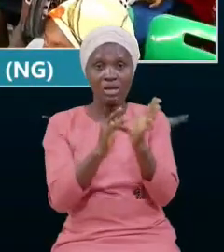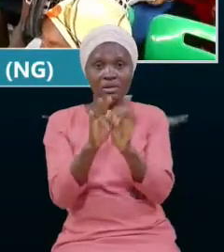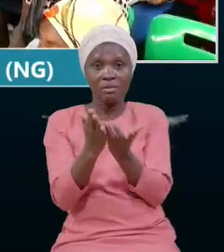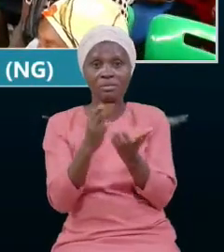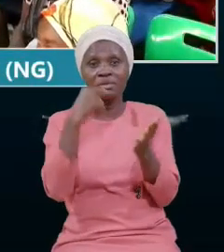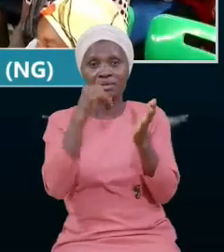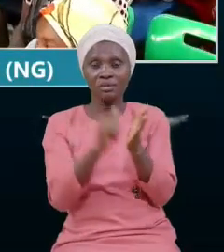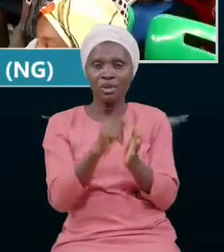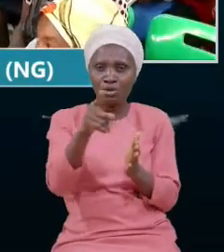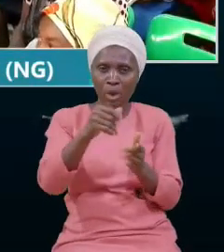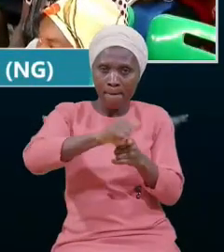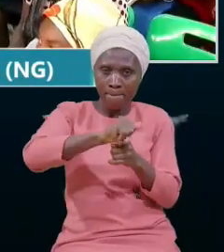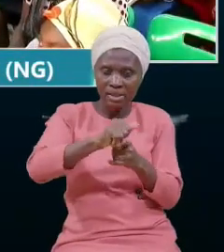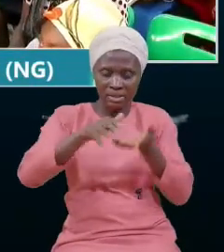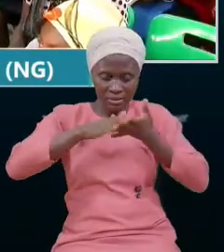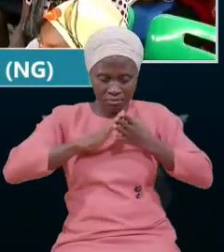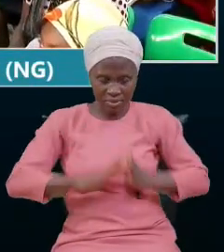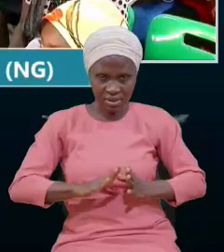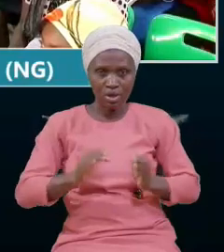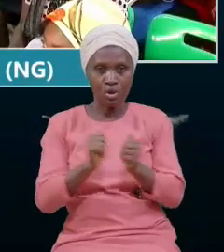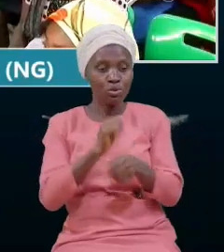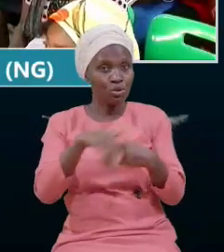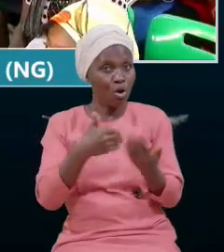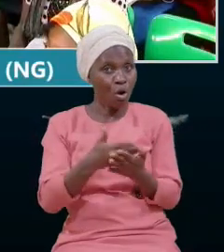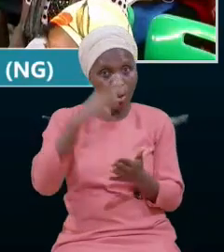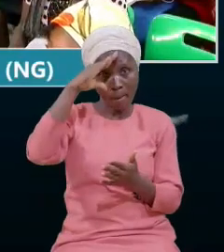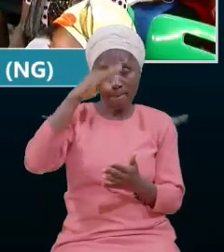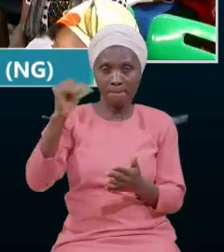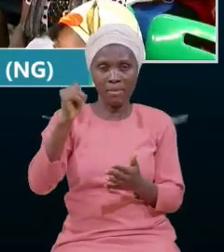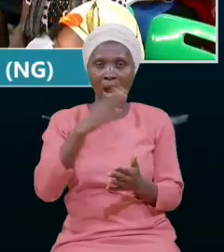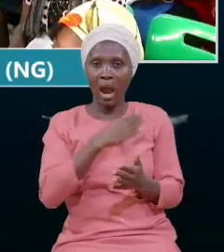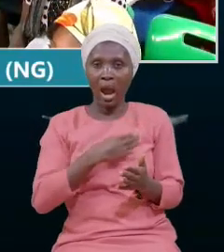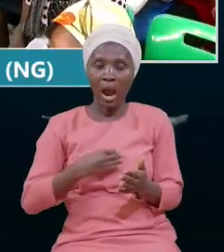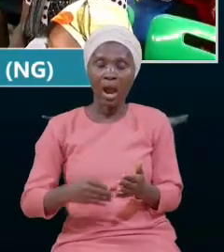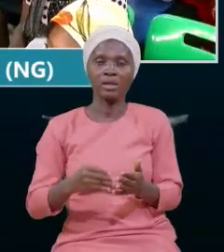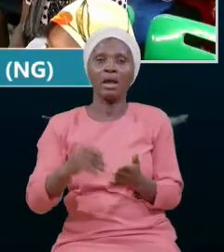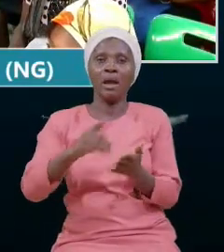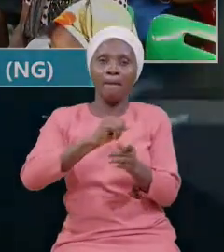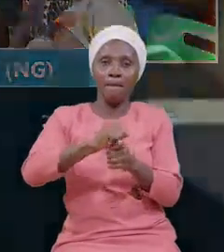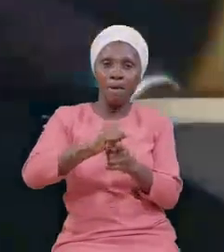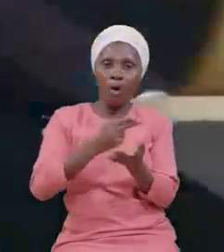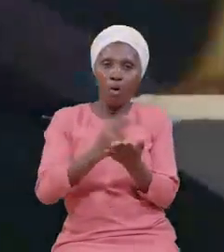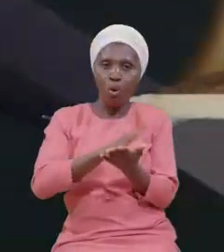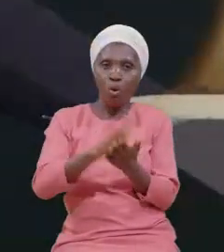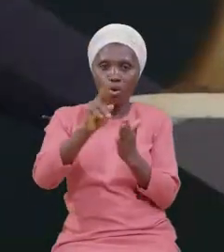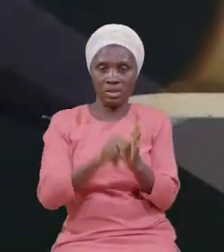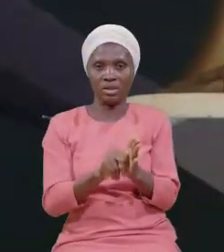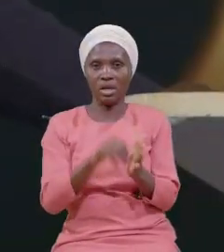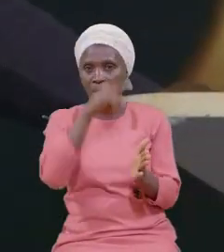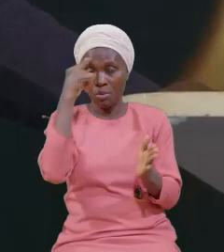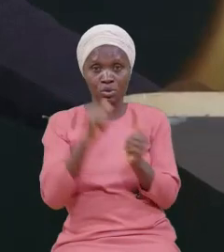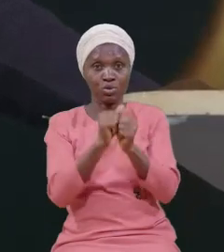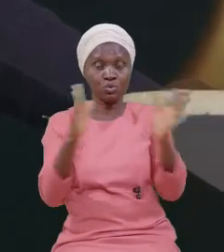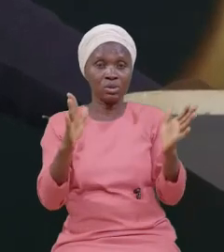and holiness, without which no man shall see the Lord. And blessed are the pure